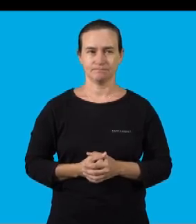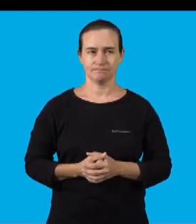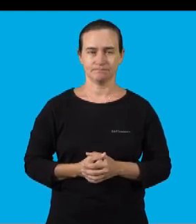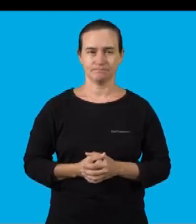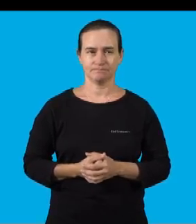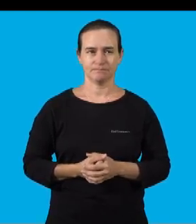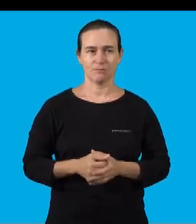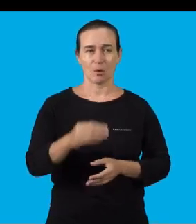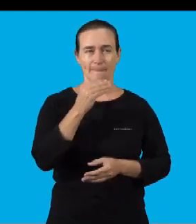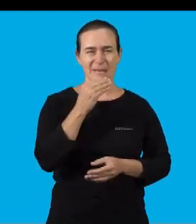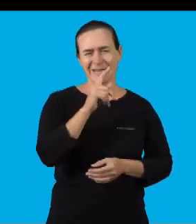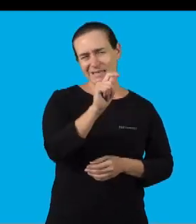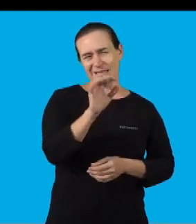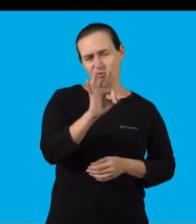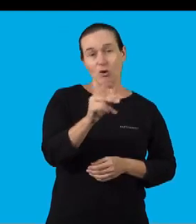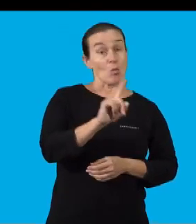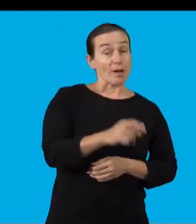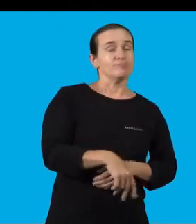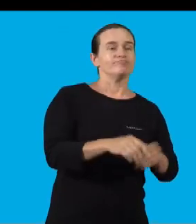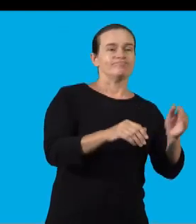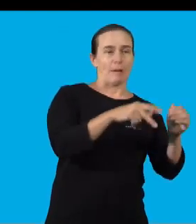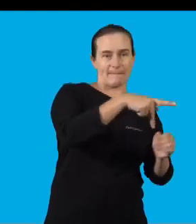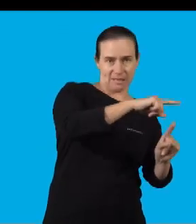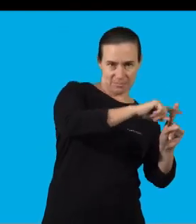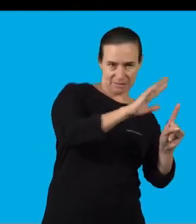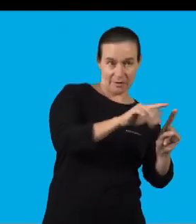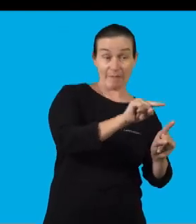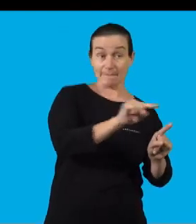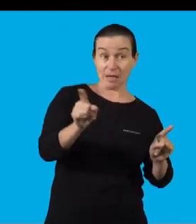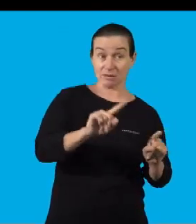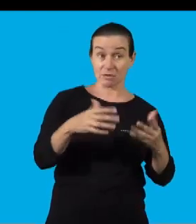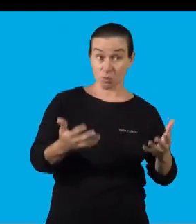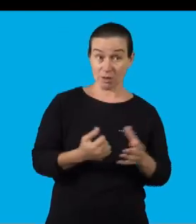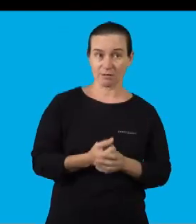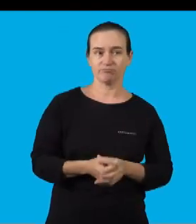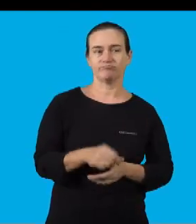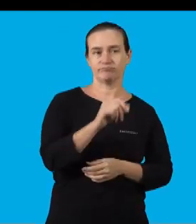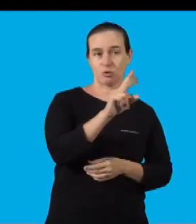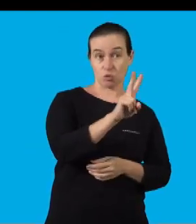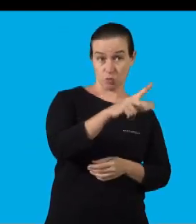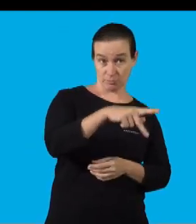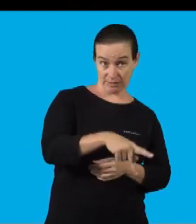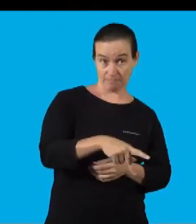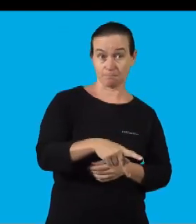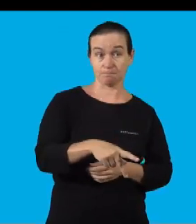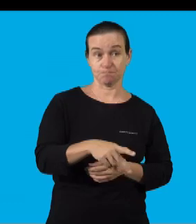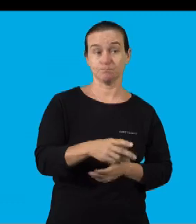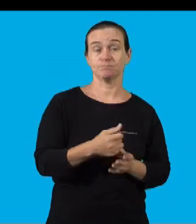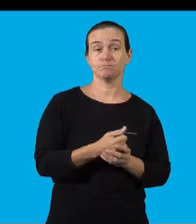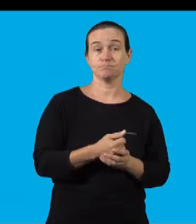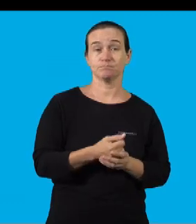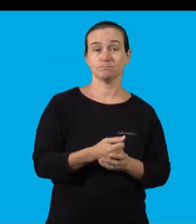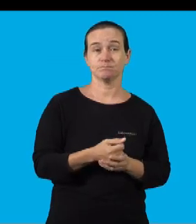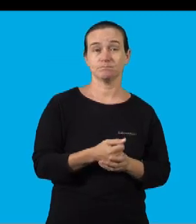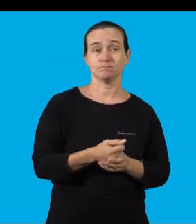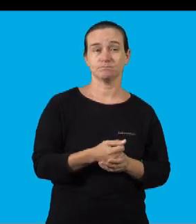T3, that is p plus 5, and that is going to subtract with 2p. And of course, we have used